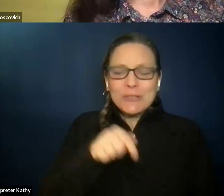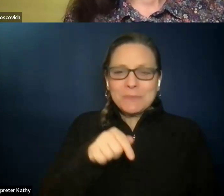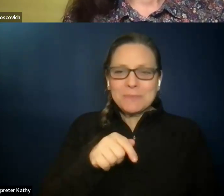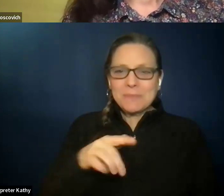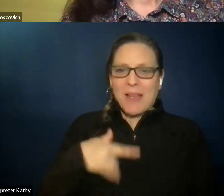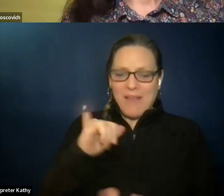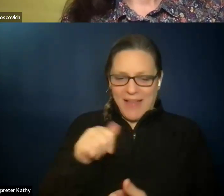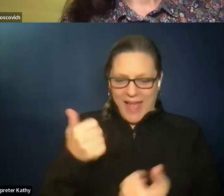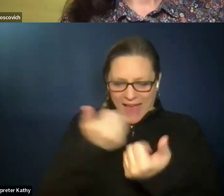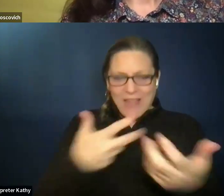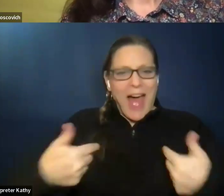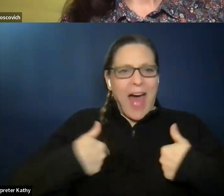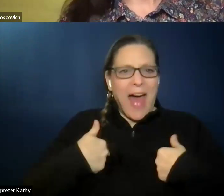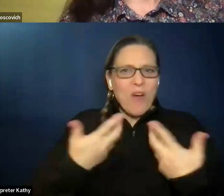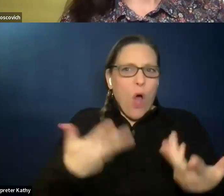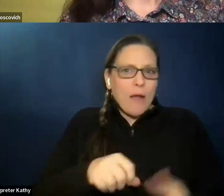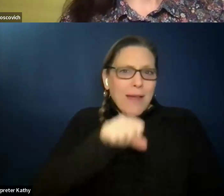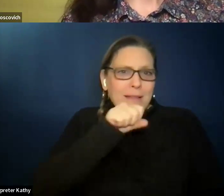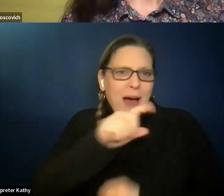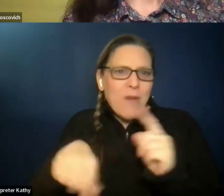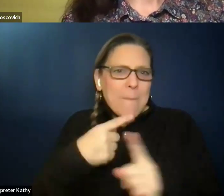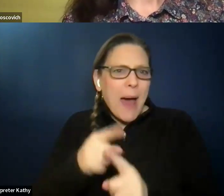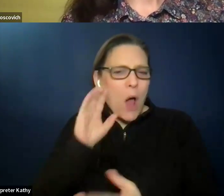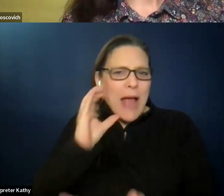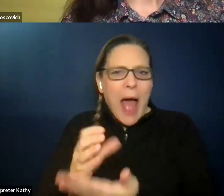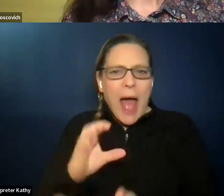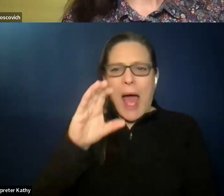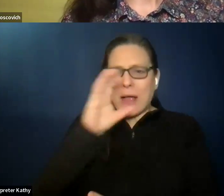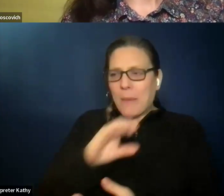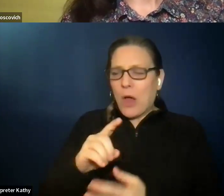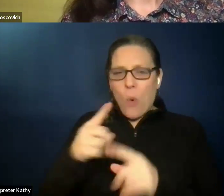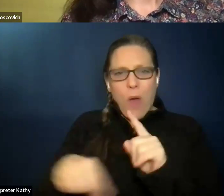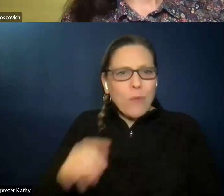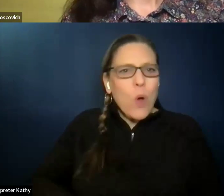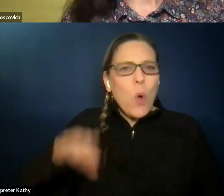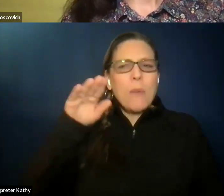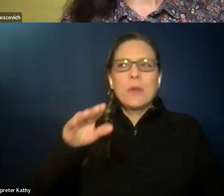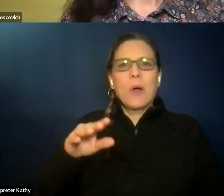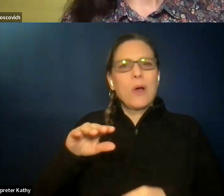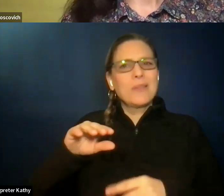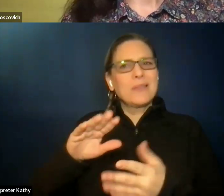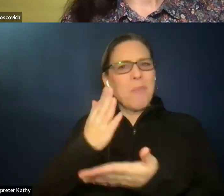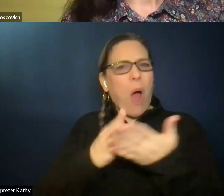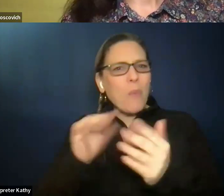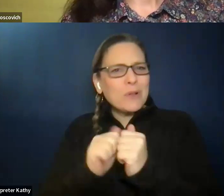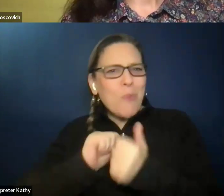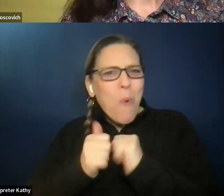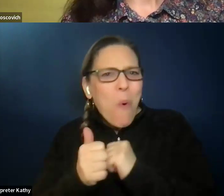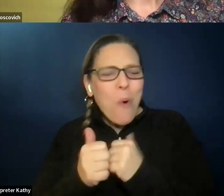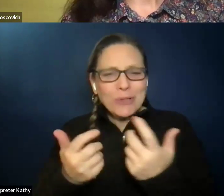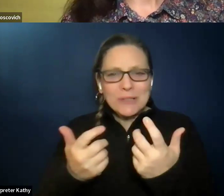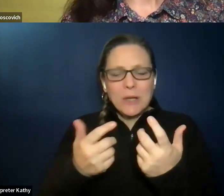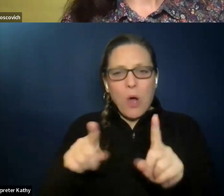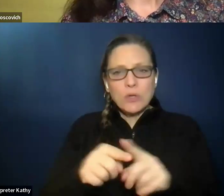felt like everything that I kind of loved about comics, especially growing up, like the sports aspect of it, and also the fact that,